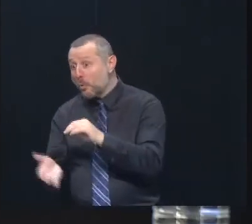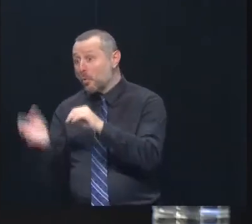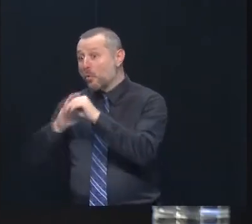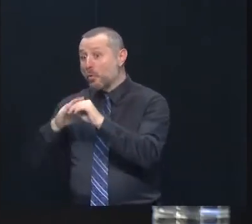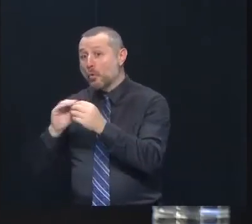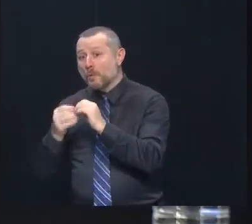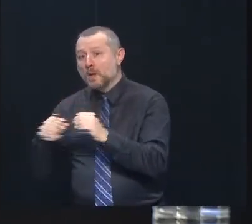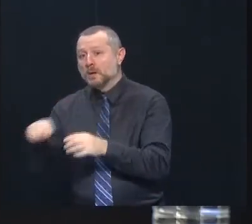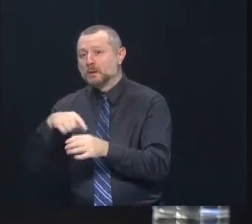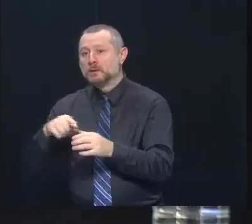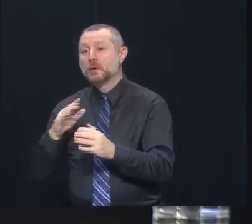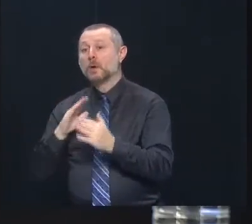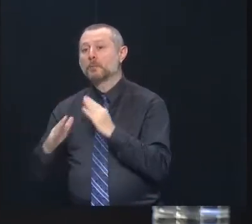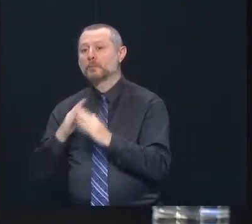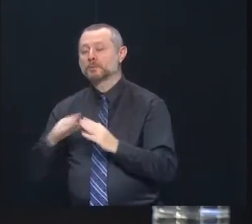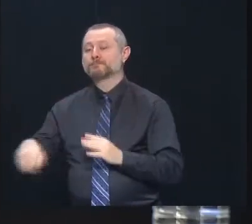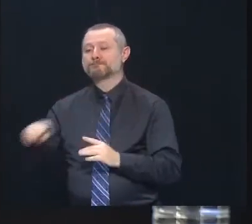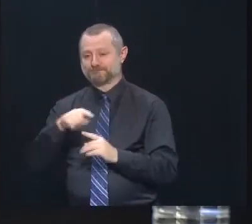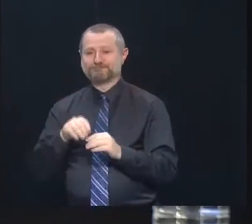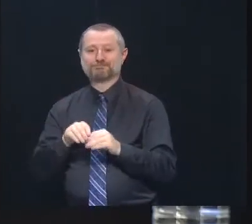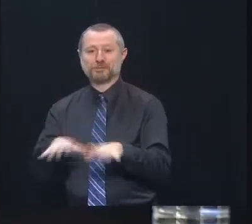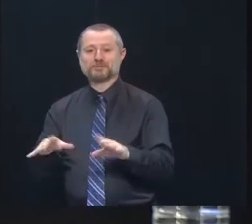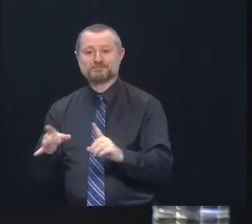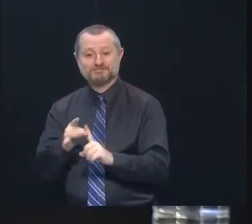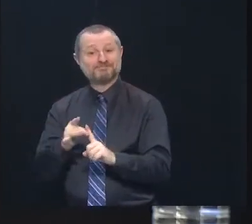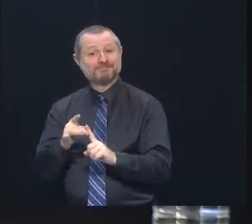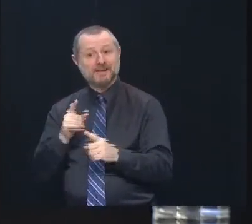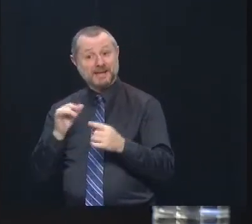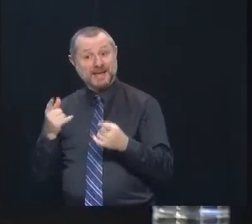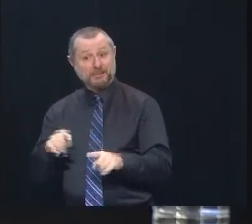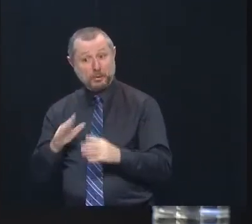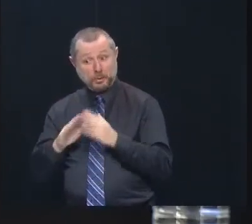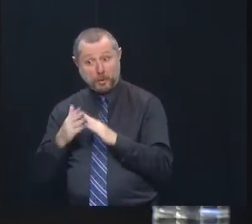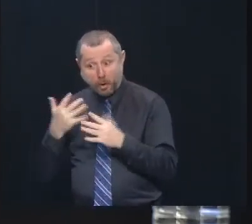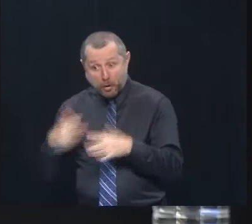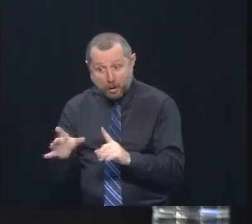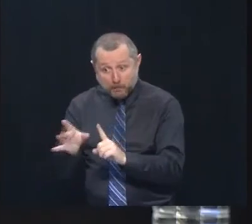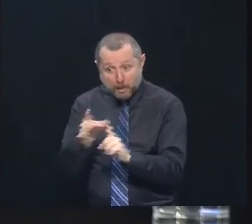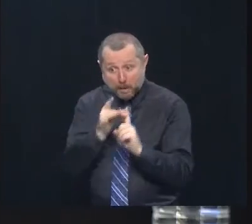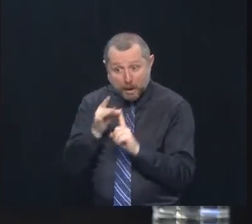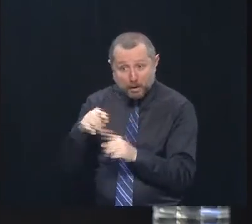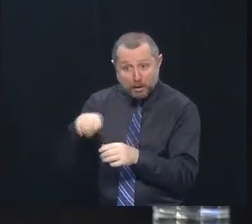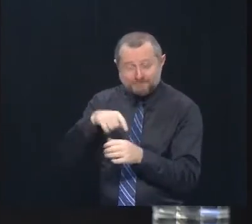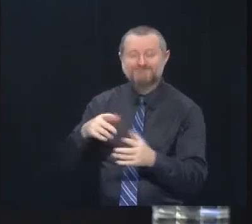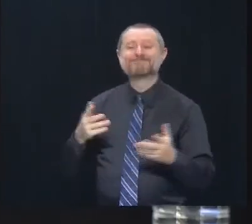of community spread. And so when there's a greater prevalence of community spread, yes,